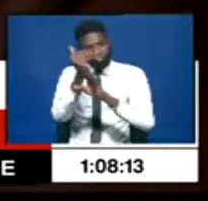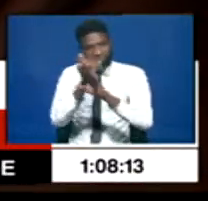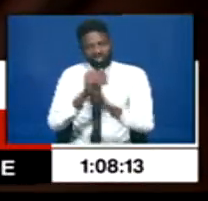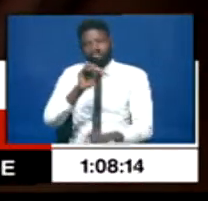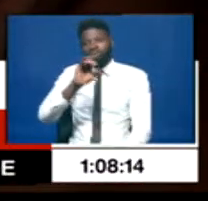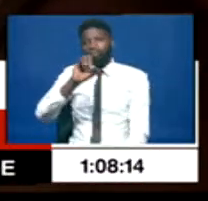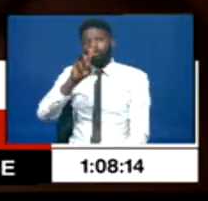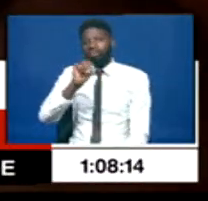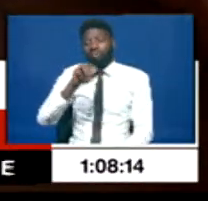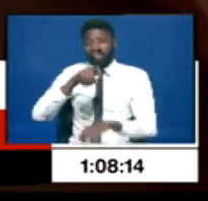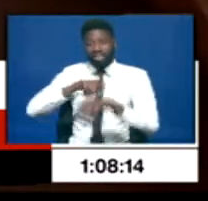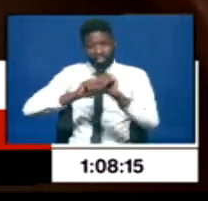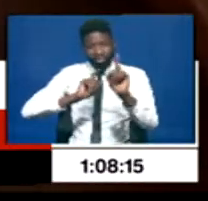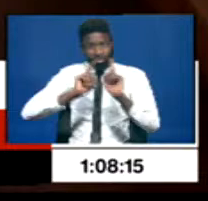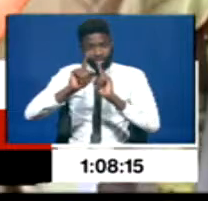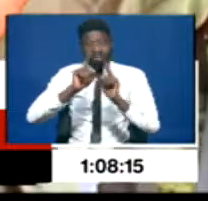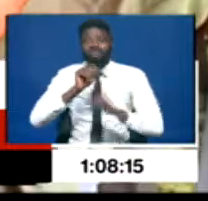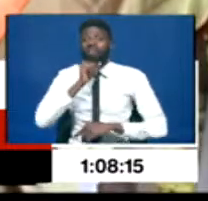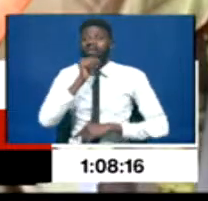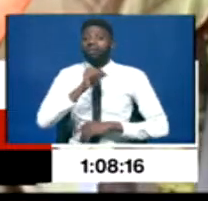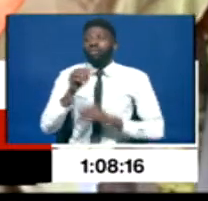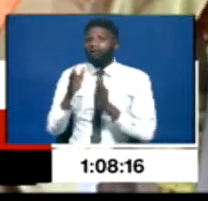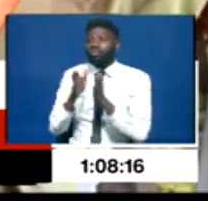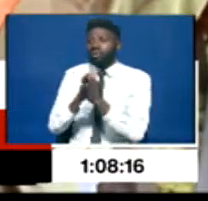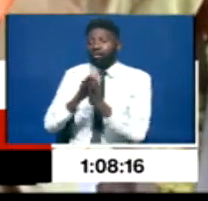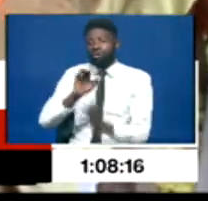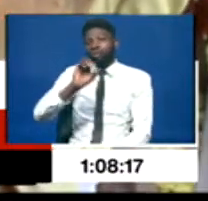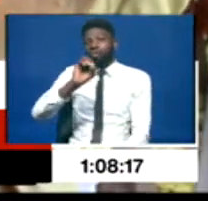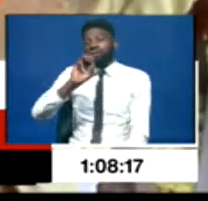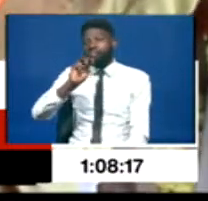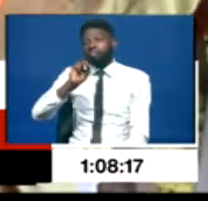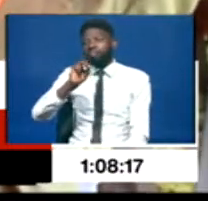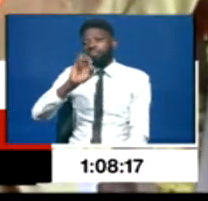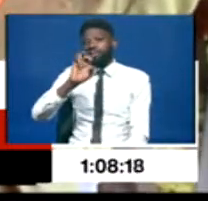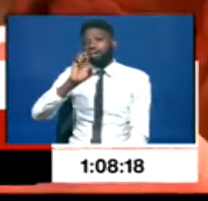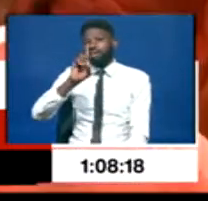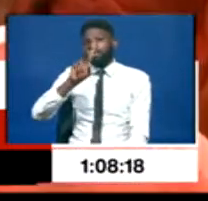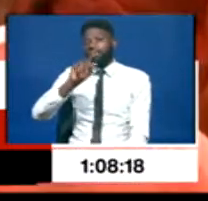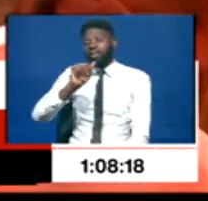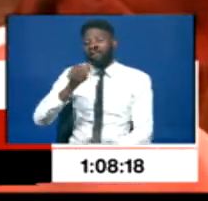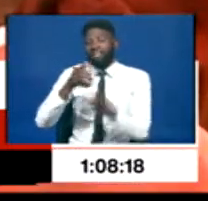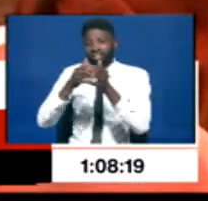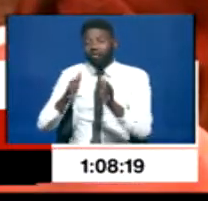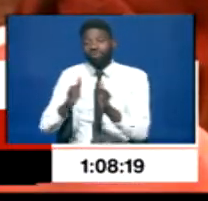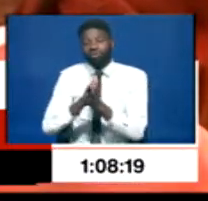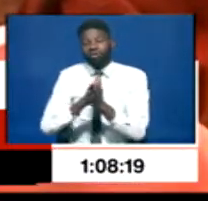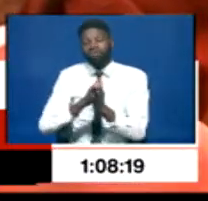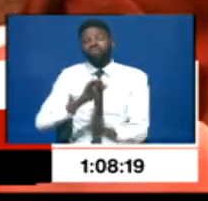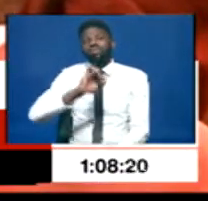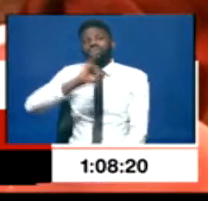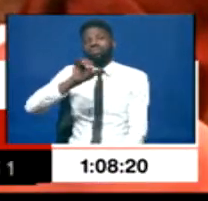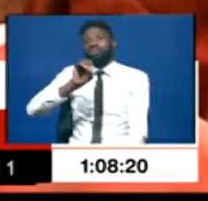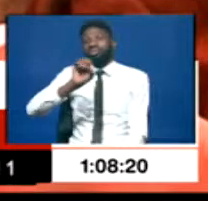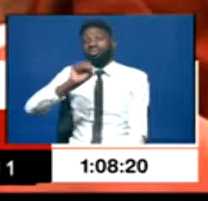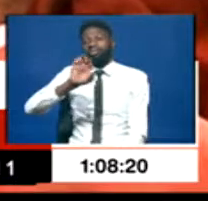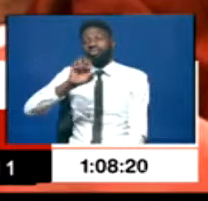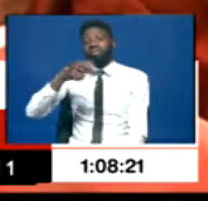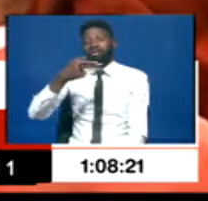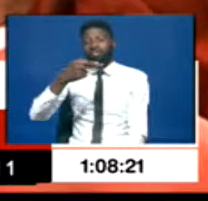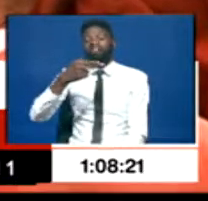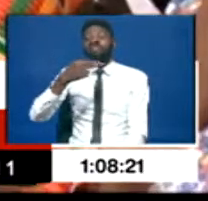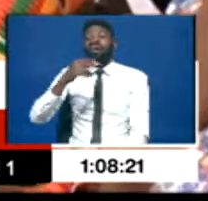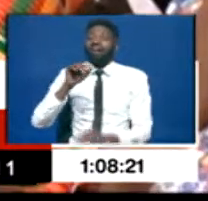constituency, the elders led by Wycliffe Omenda and Joseph Adea told the ODM party to own up to sharp divisions